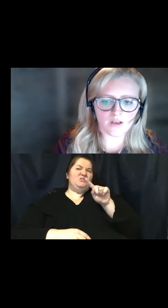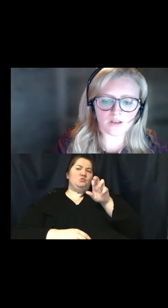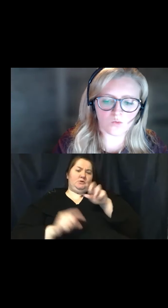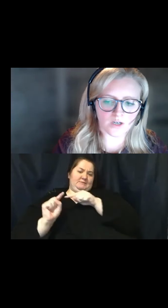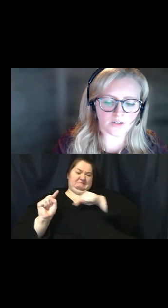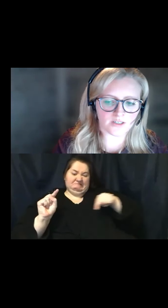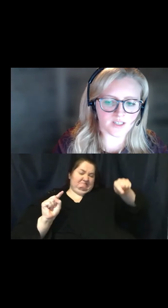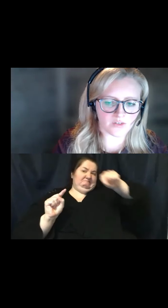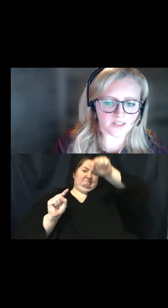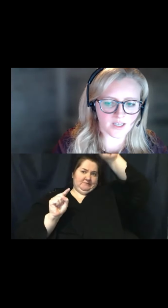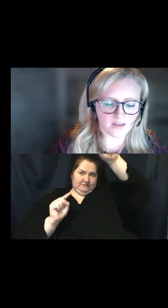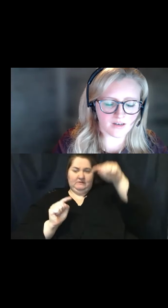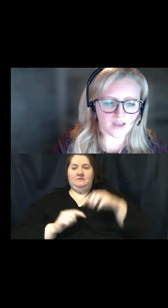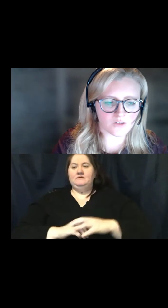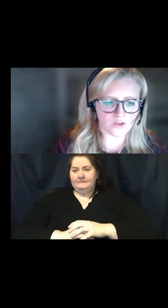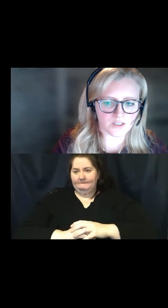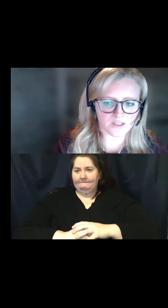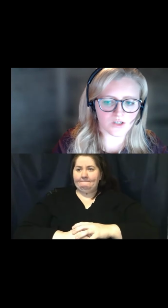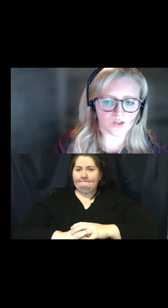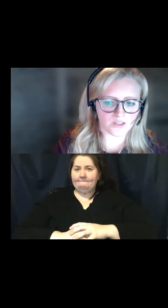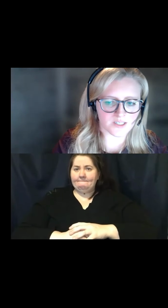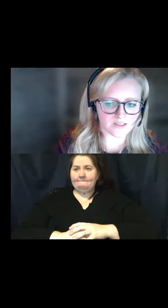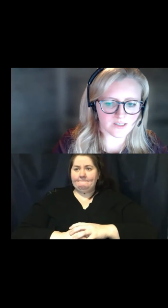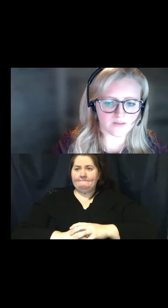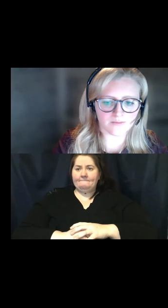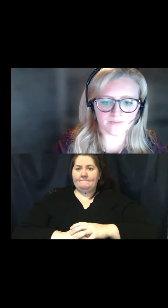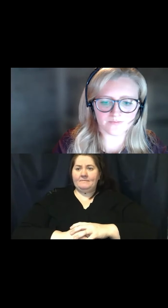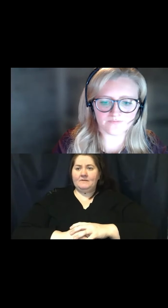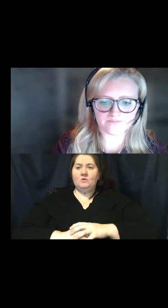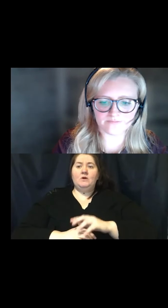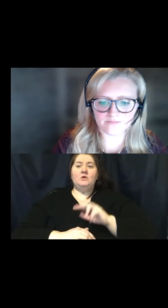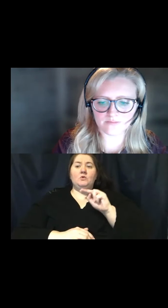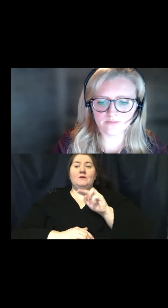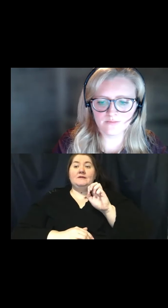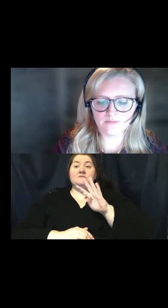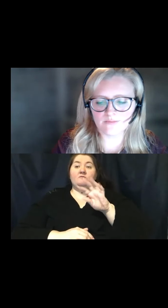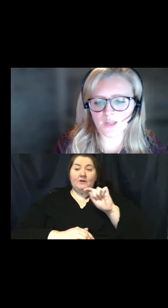40th, 172nd, and Northeast 36th.